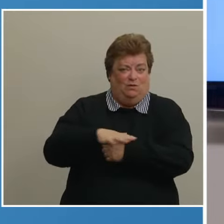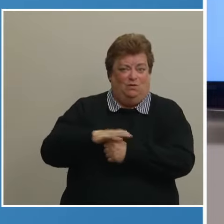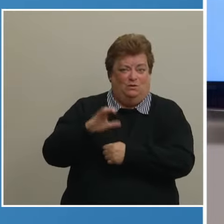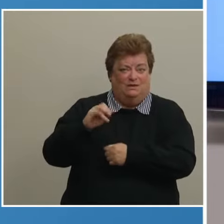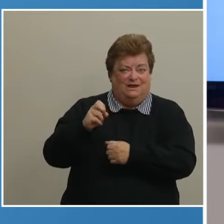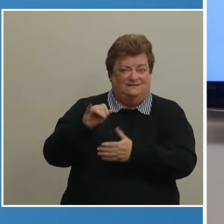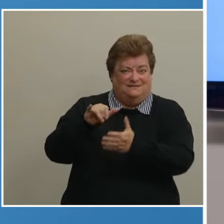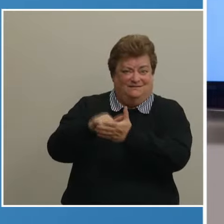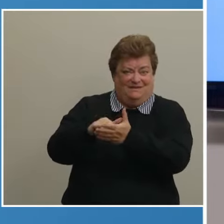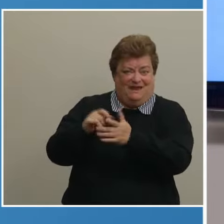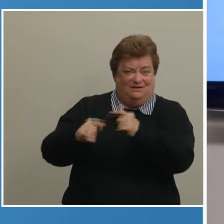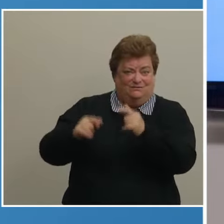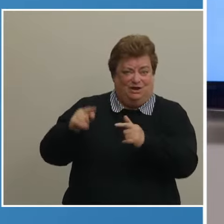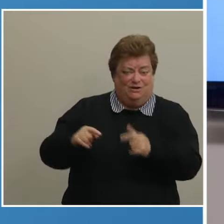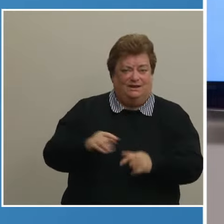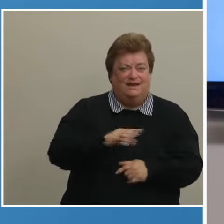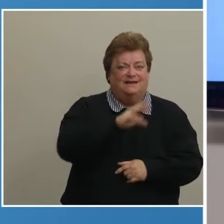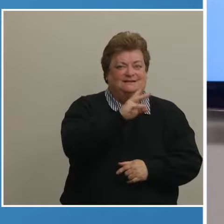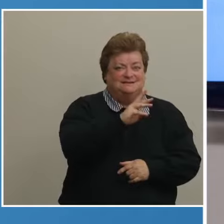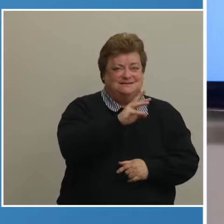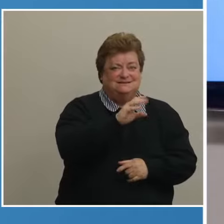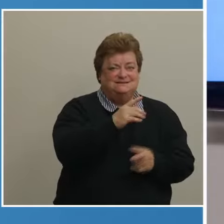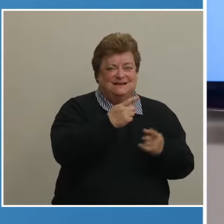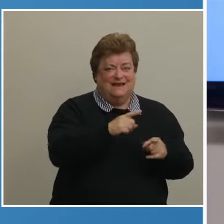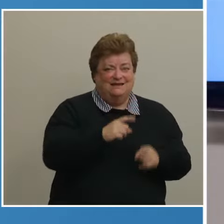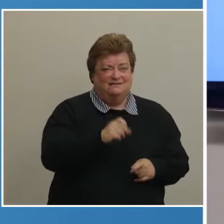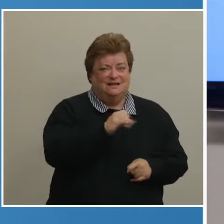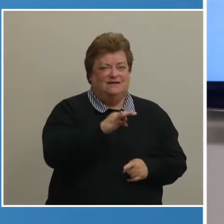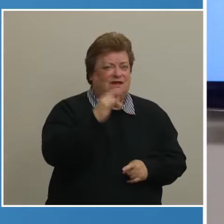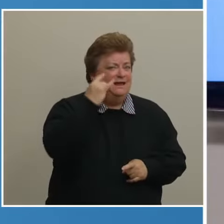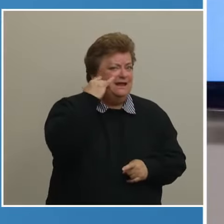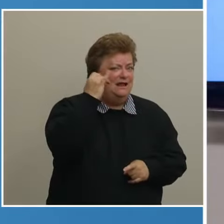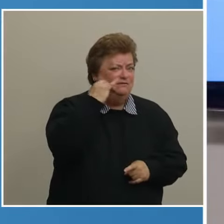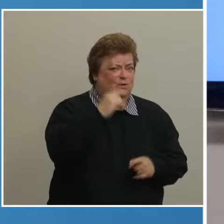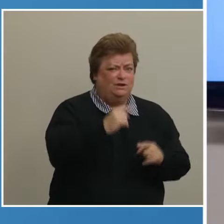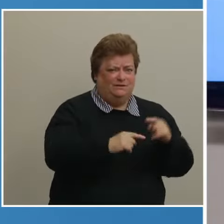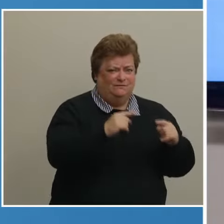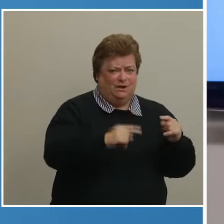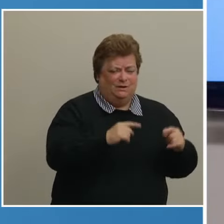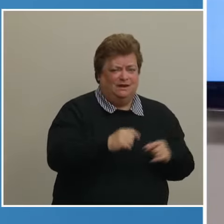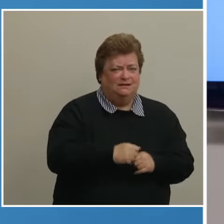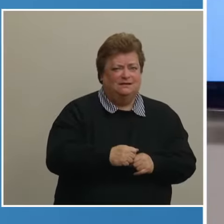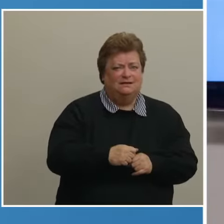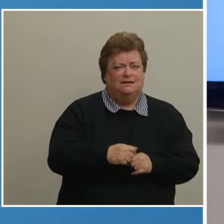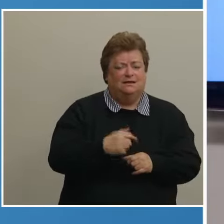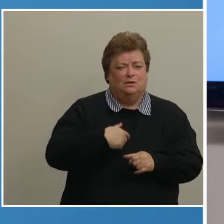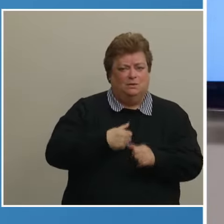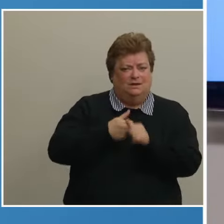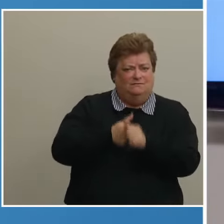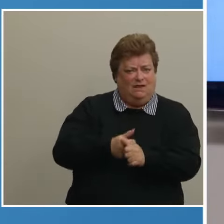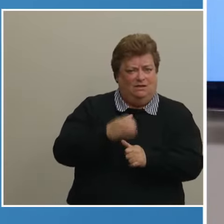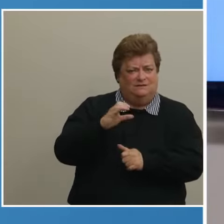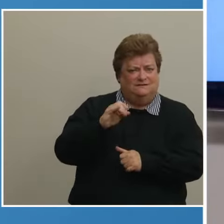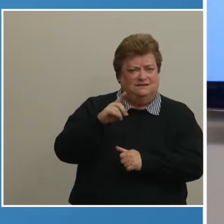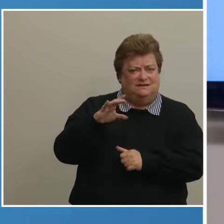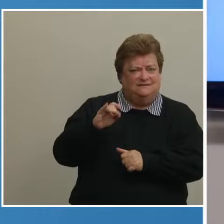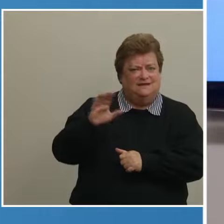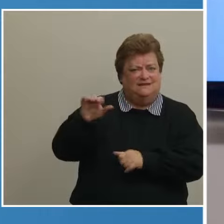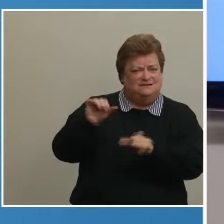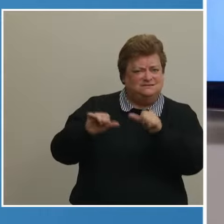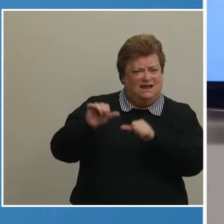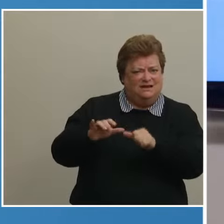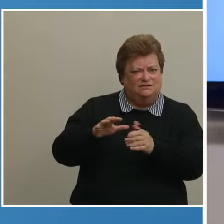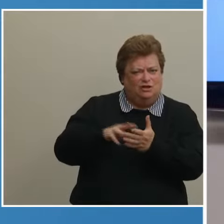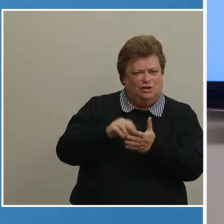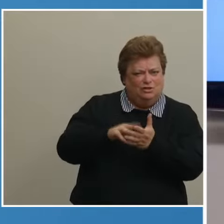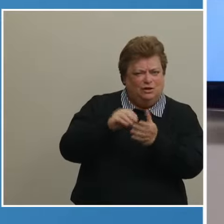variant and 6 cases of the 2 different California variants. According to the CDC, scientists continue to learn